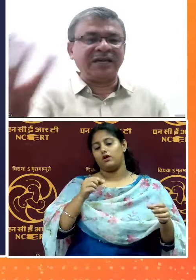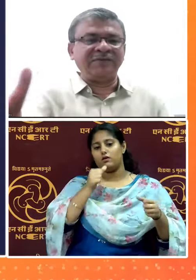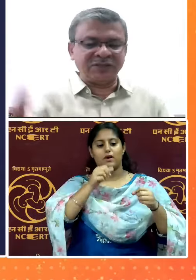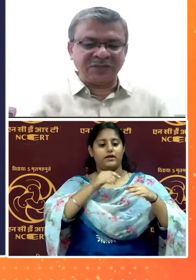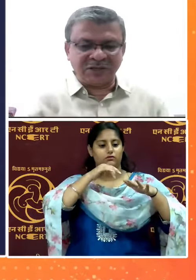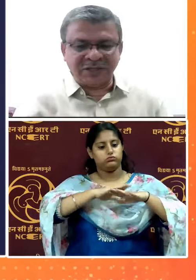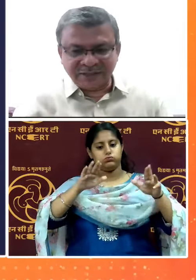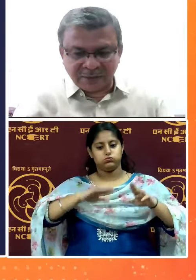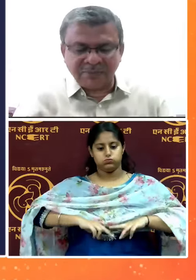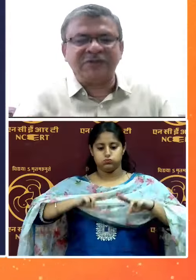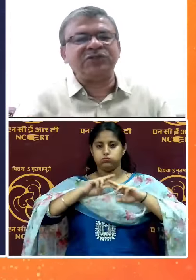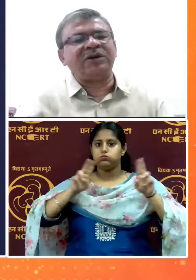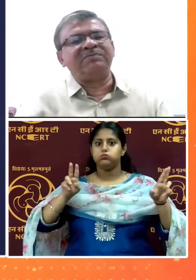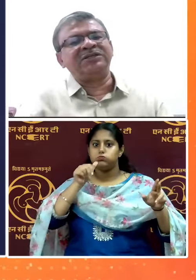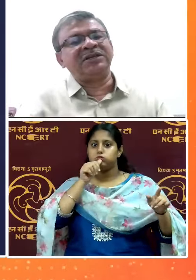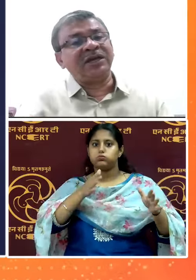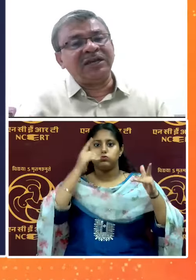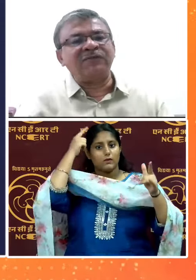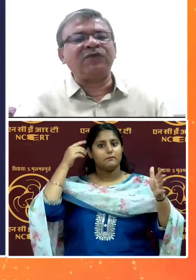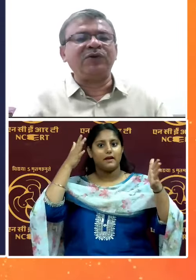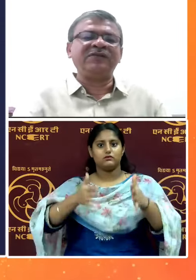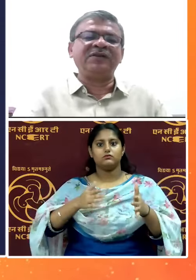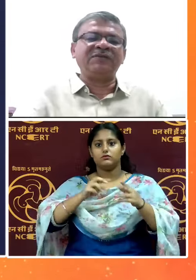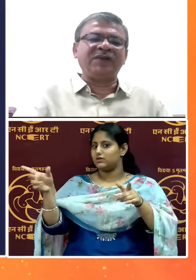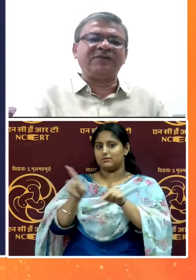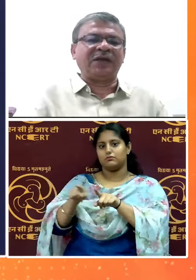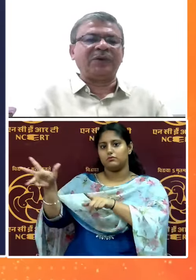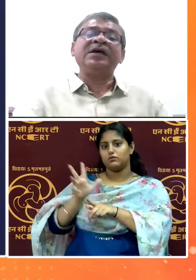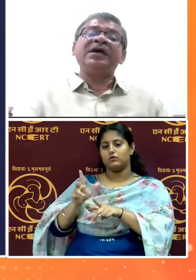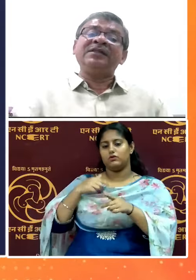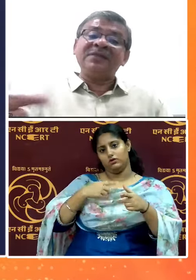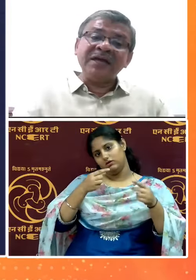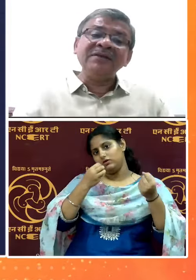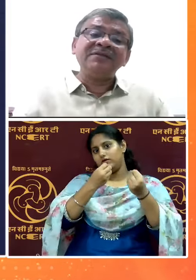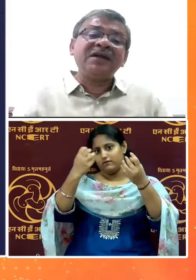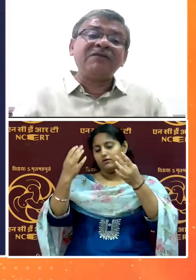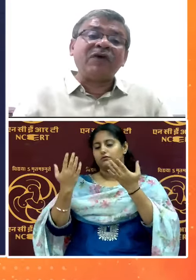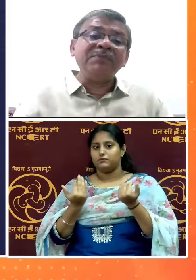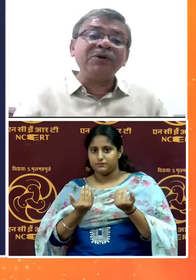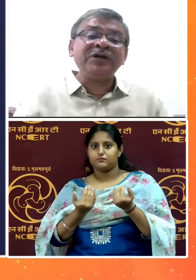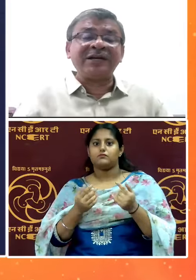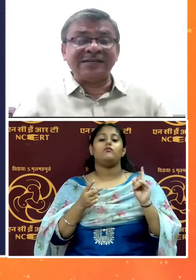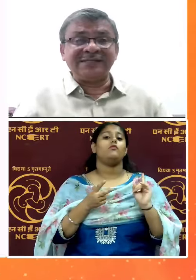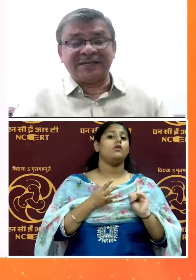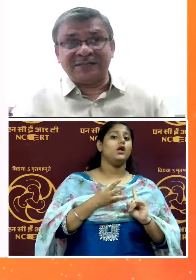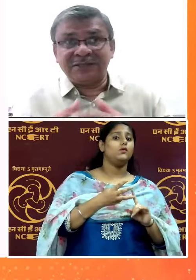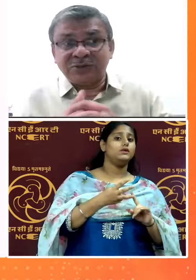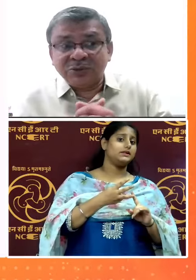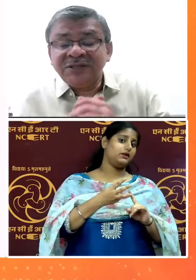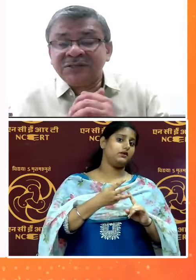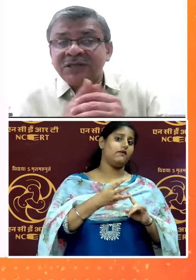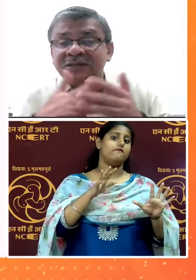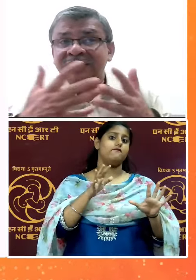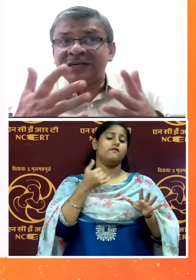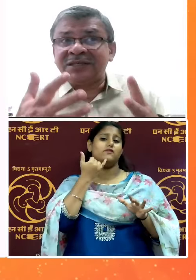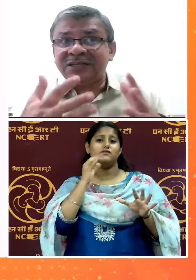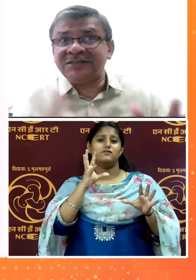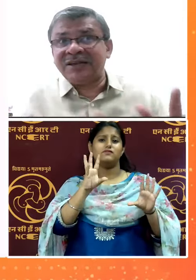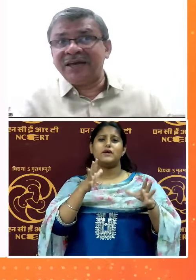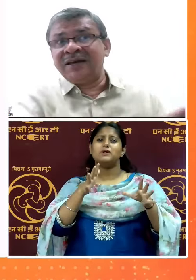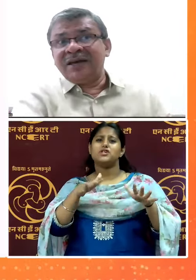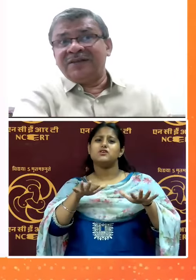water tank, which the example which you have mentioned, it can follow a different sequence. Pattern, right. Then there are vibrotactile signals. So these